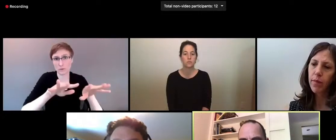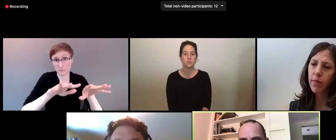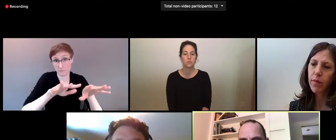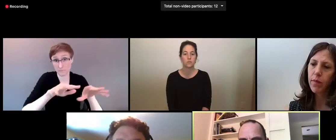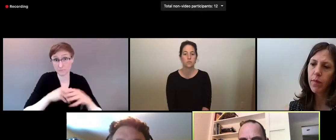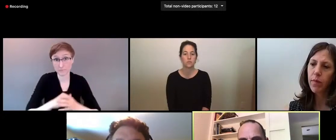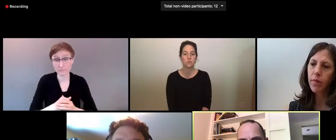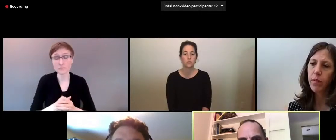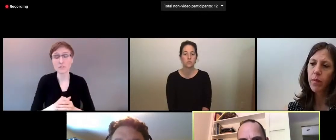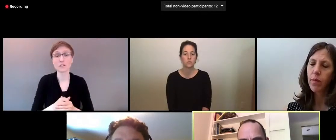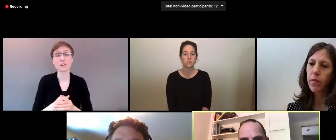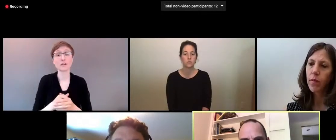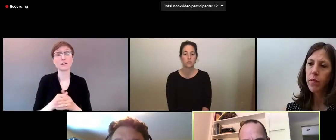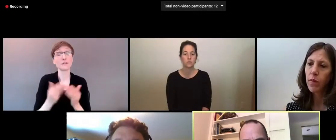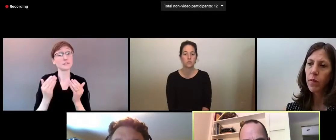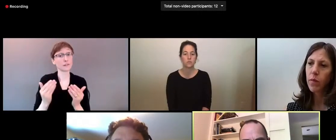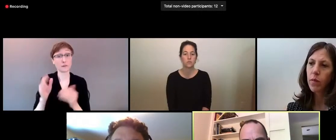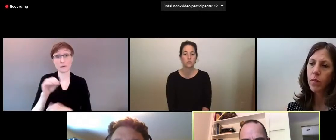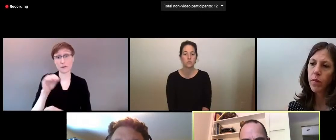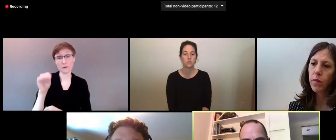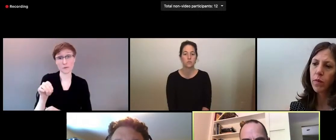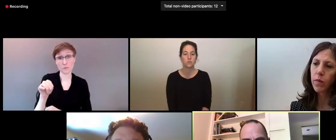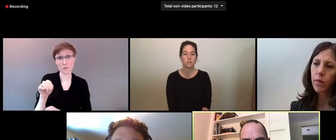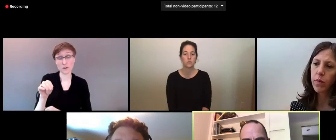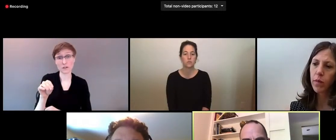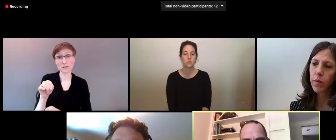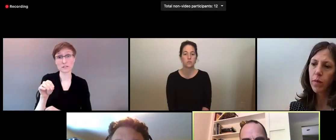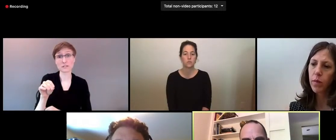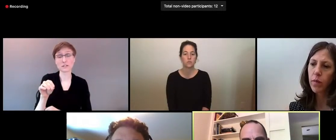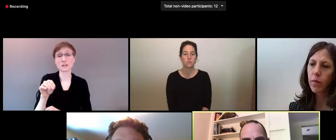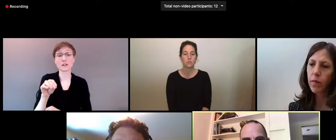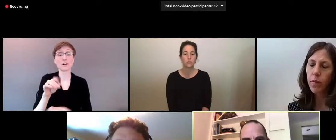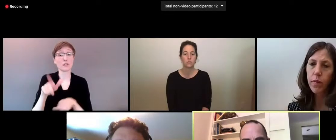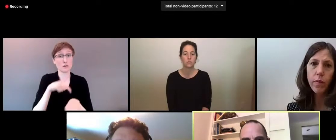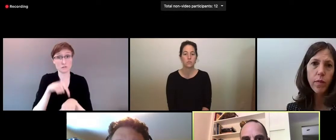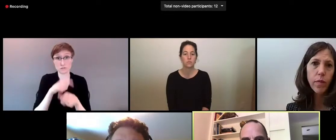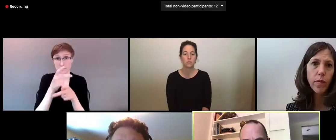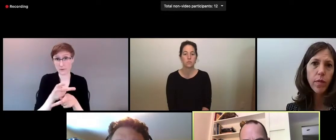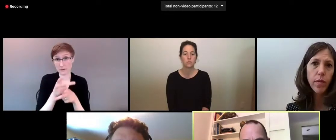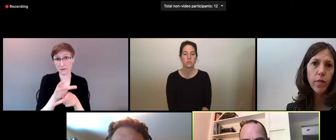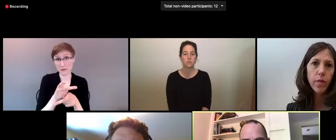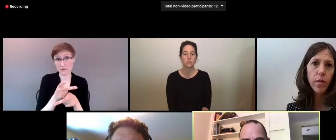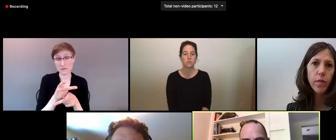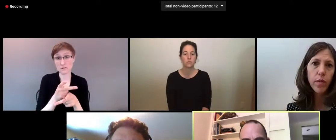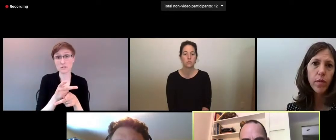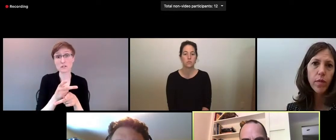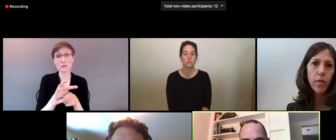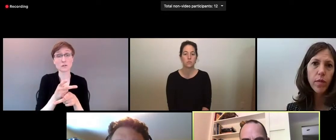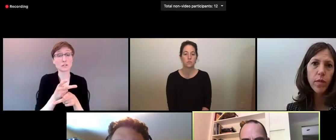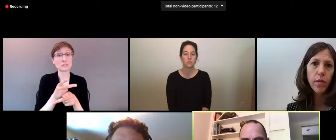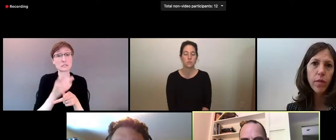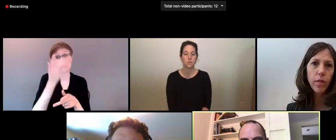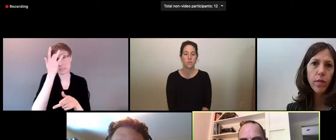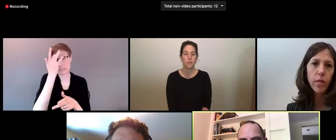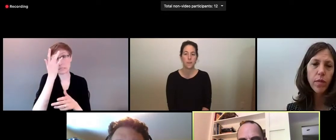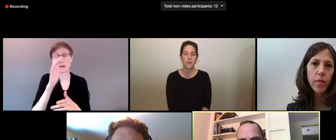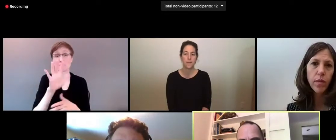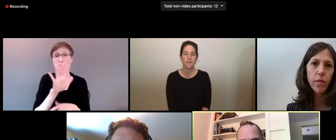have about 8% of residents that have developed COVID since